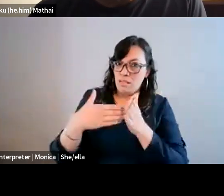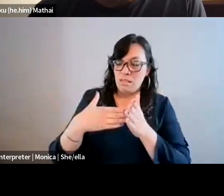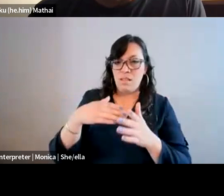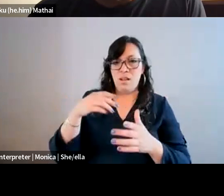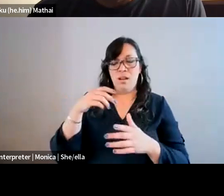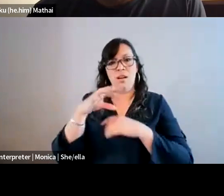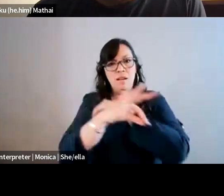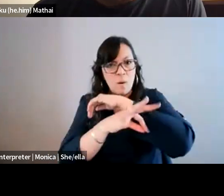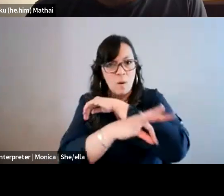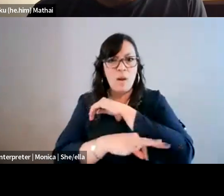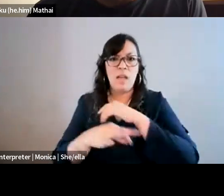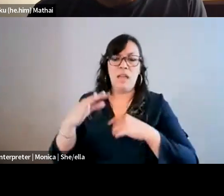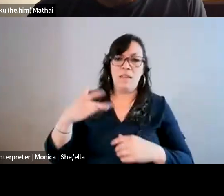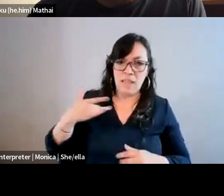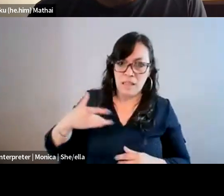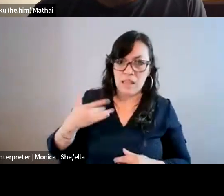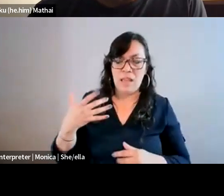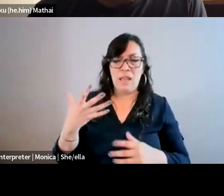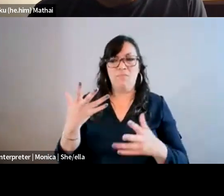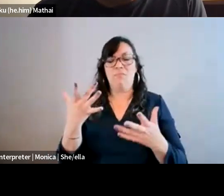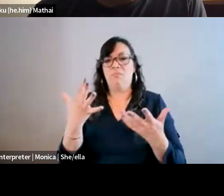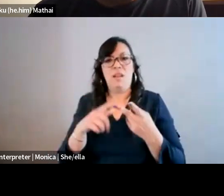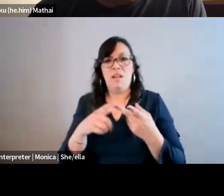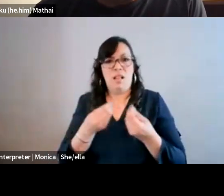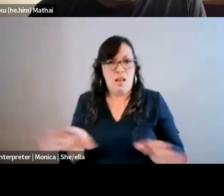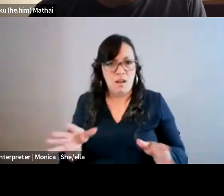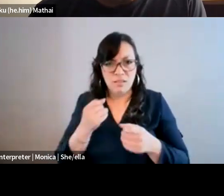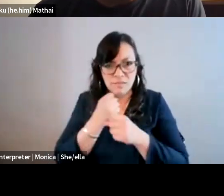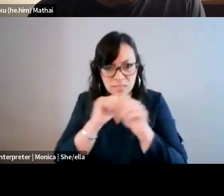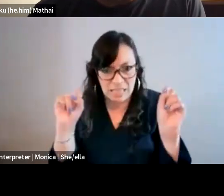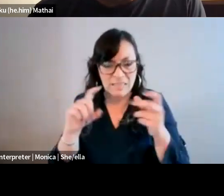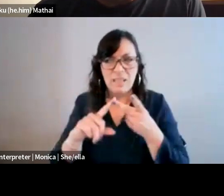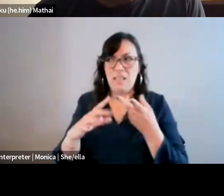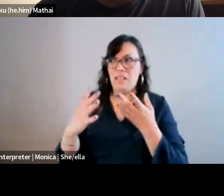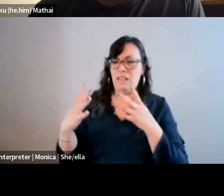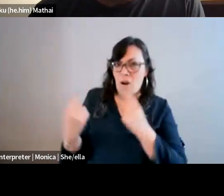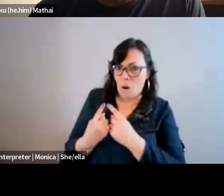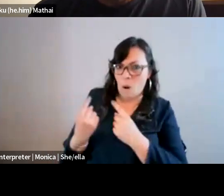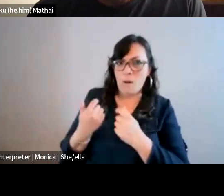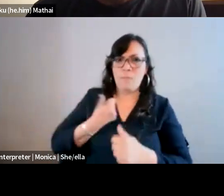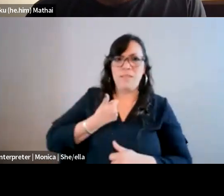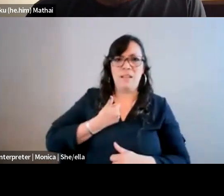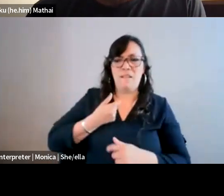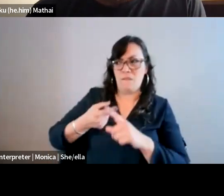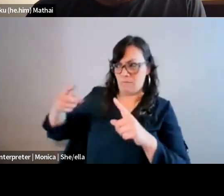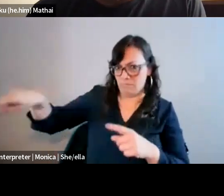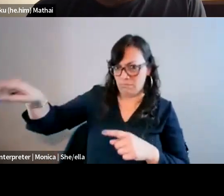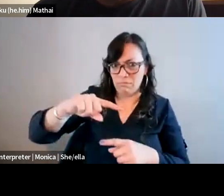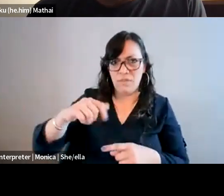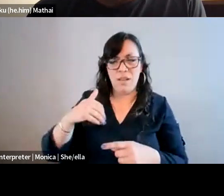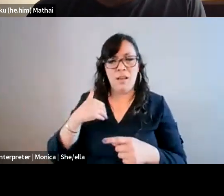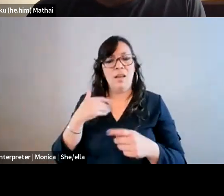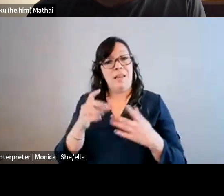were experiencing. And a lot of that loss of safety and assaults on me, and even as a child, led